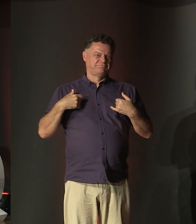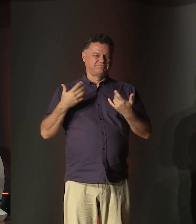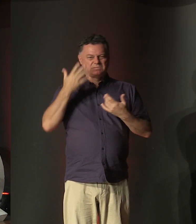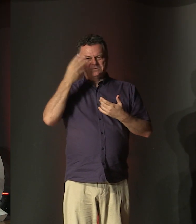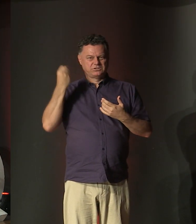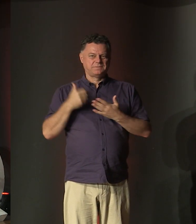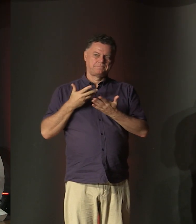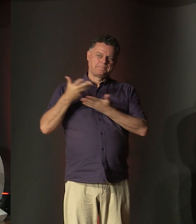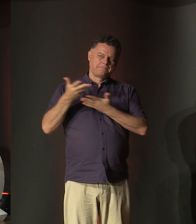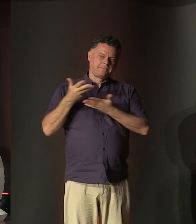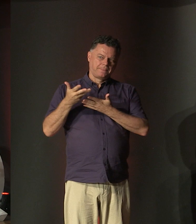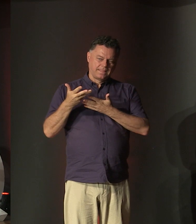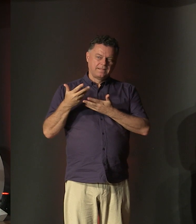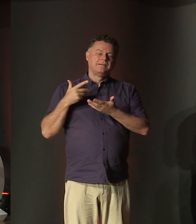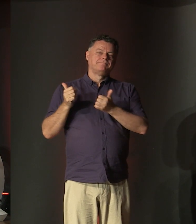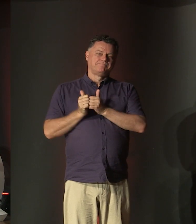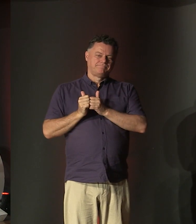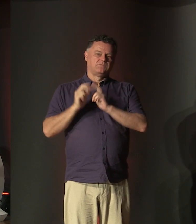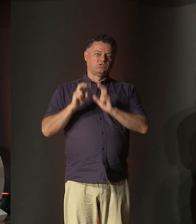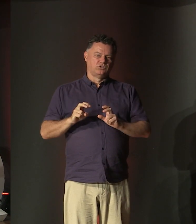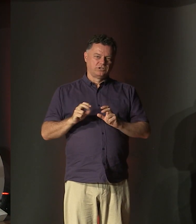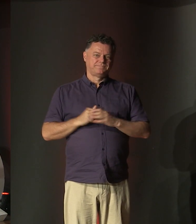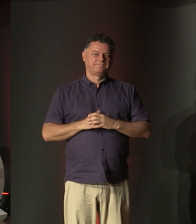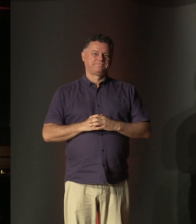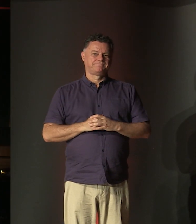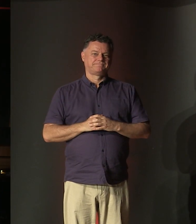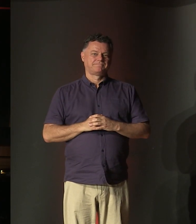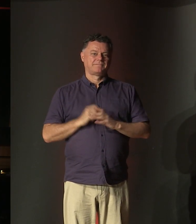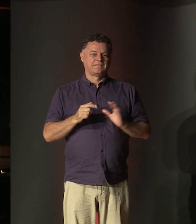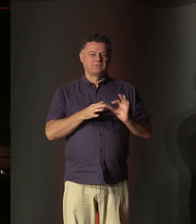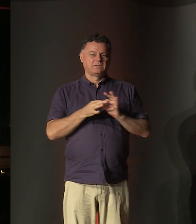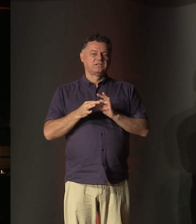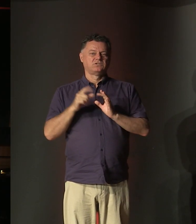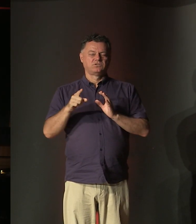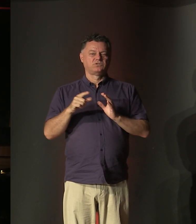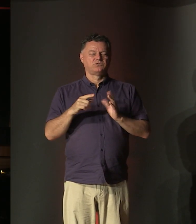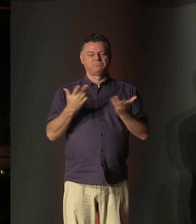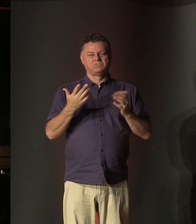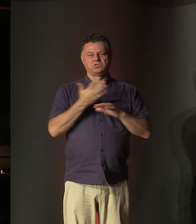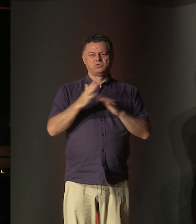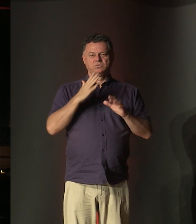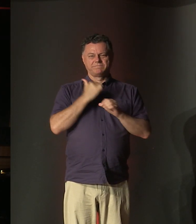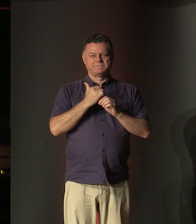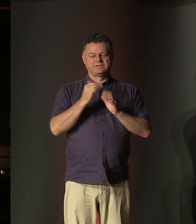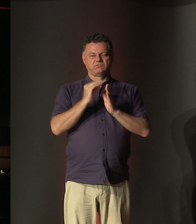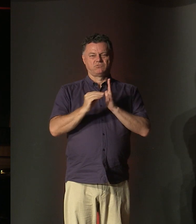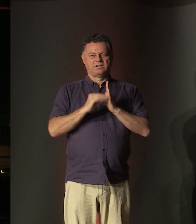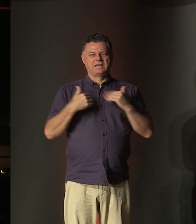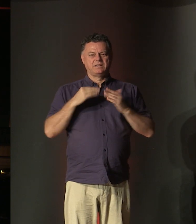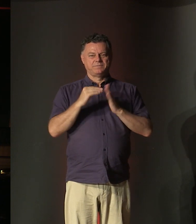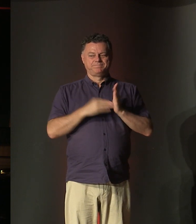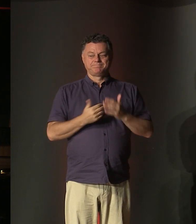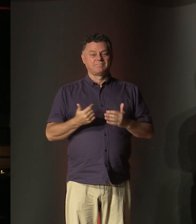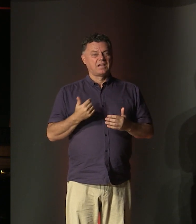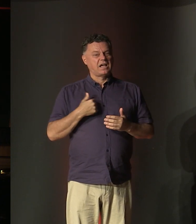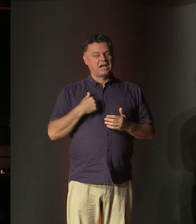policy and is relevant to that policy. Let's do a thought